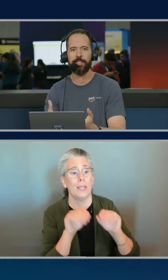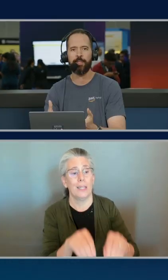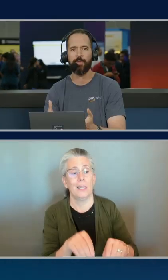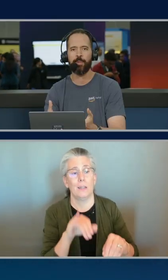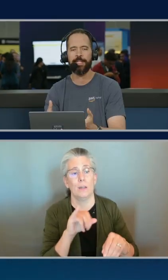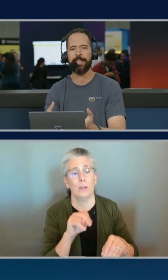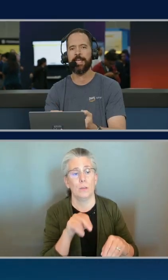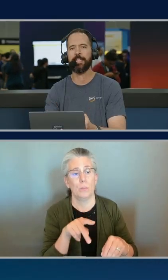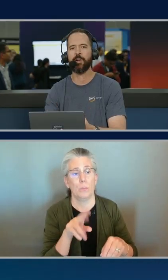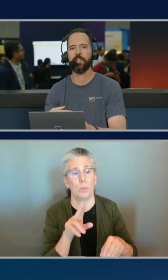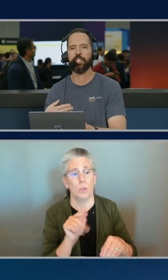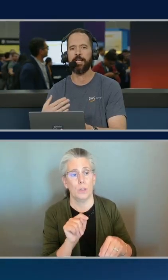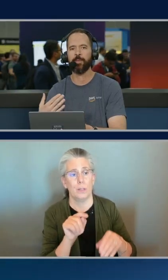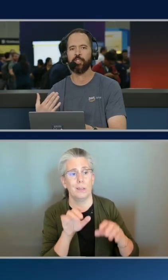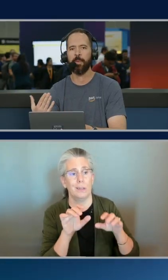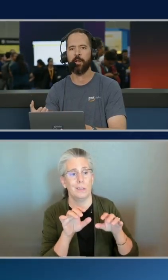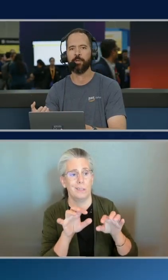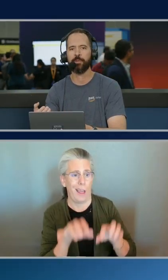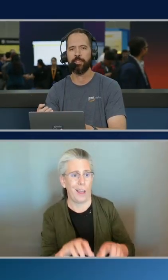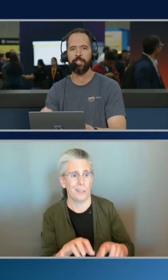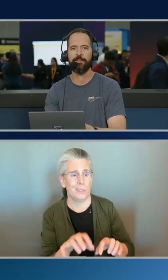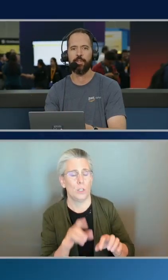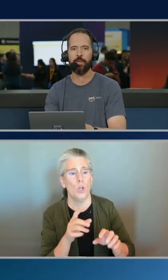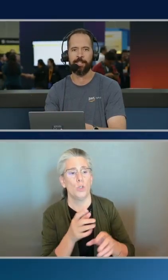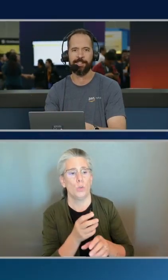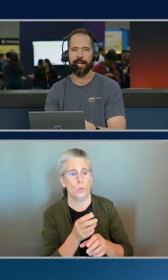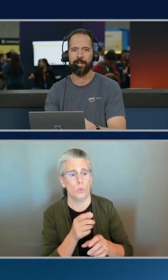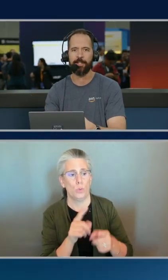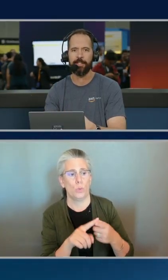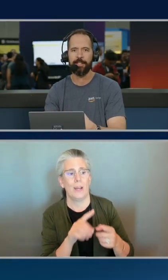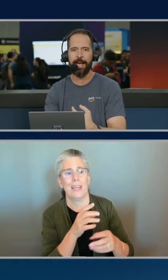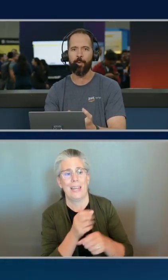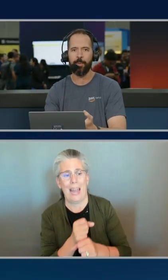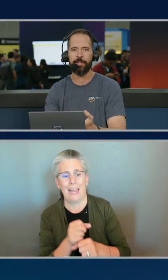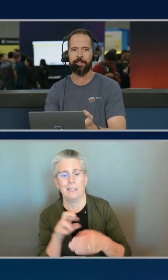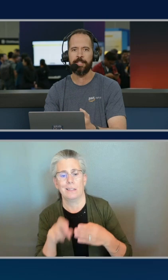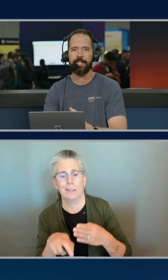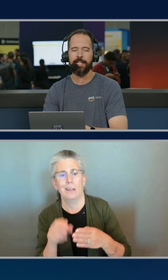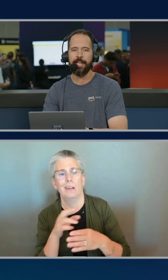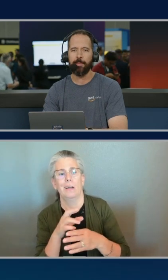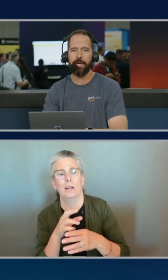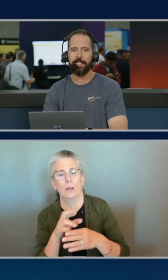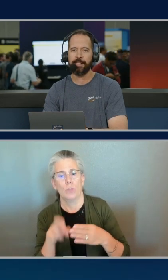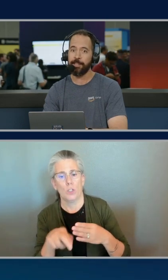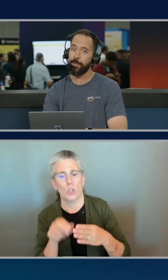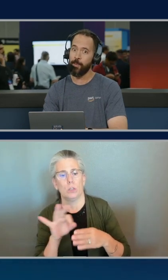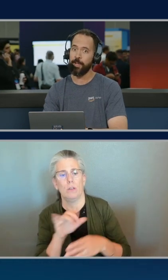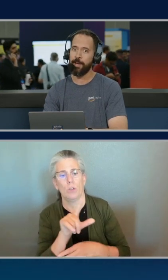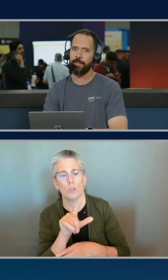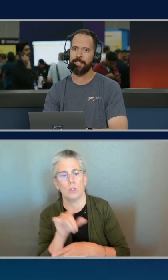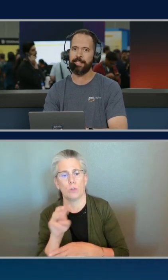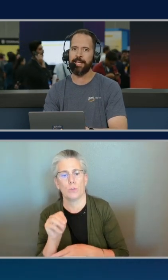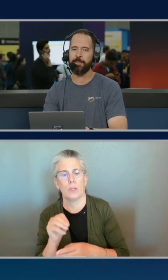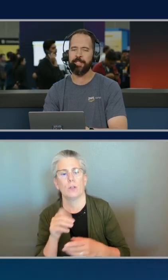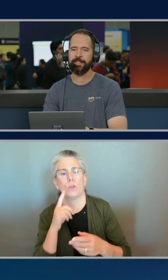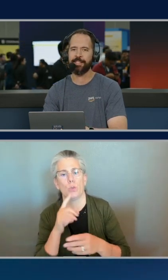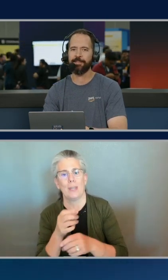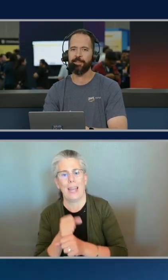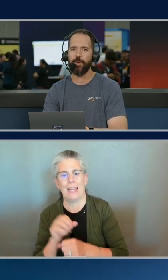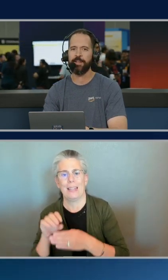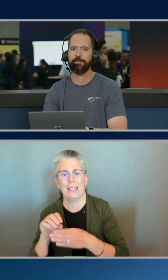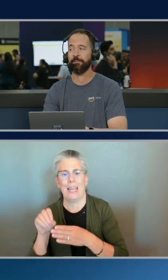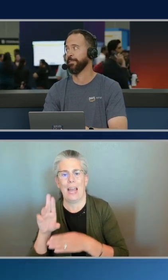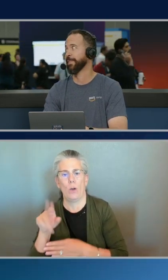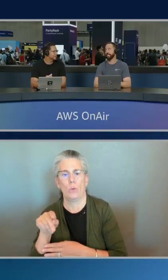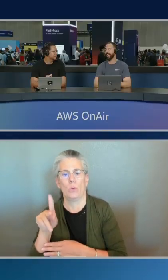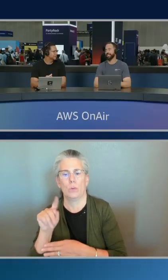input, to get a large language model to give you a desired output. But it's a little bit more complex than that, because sounds